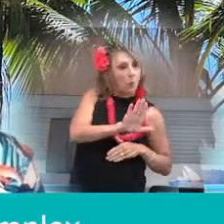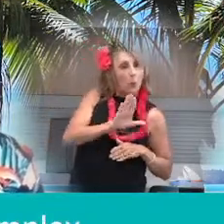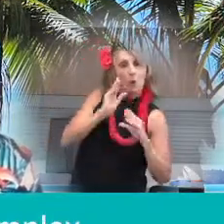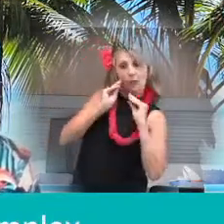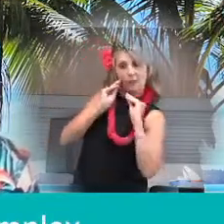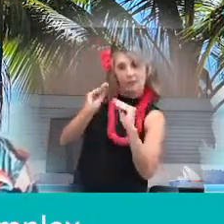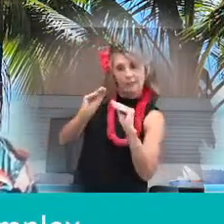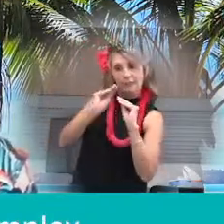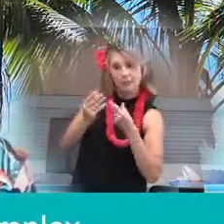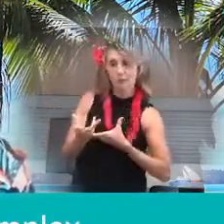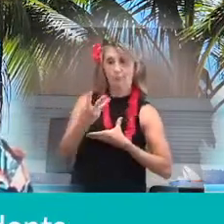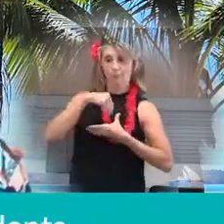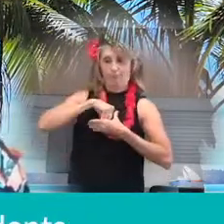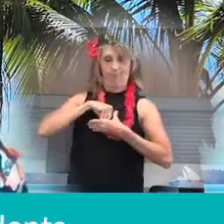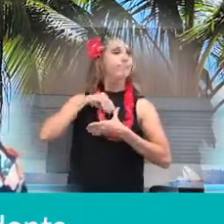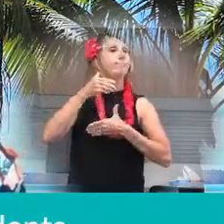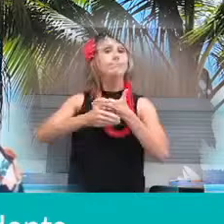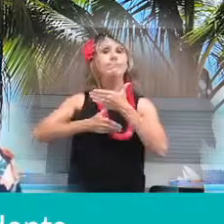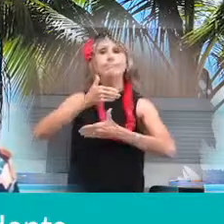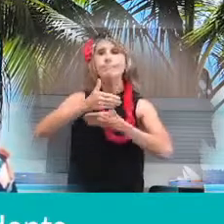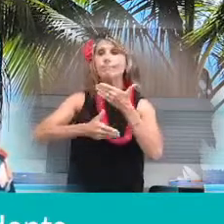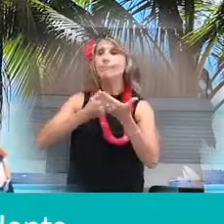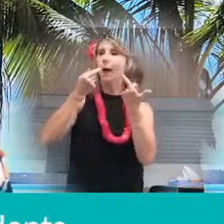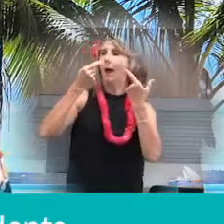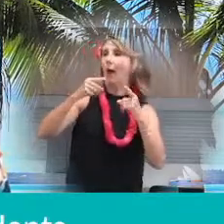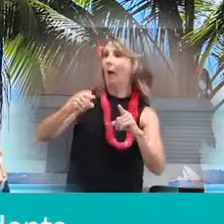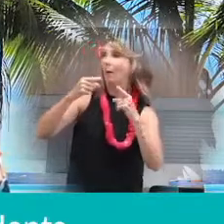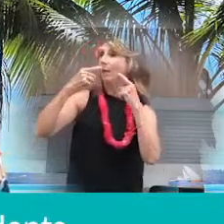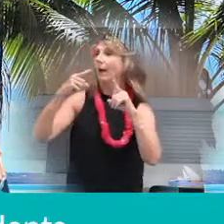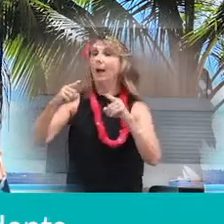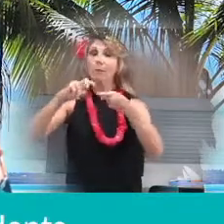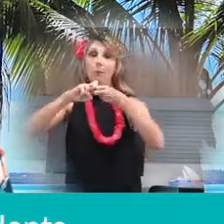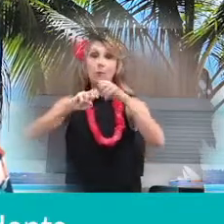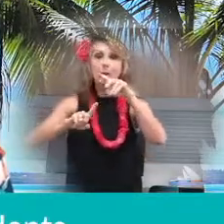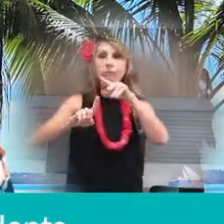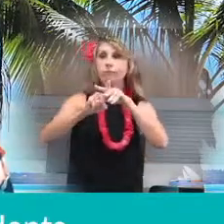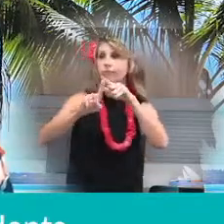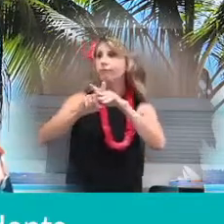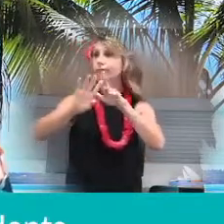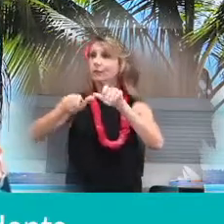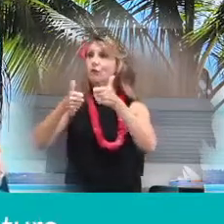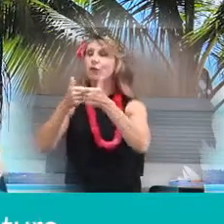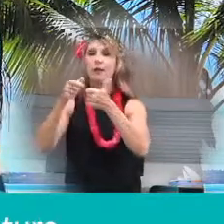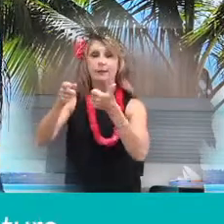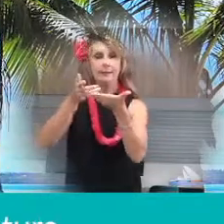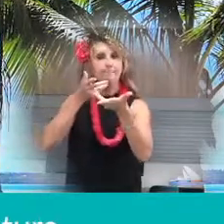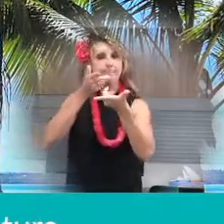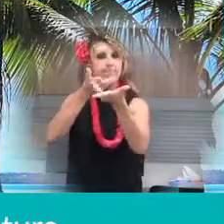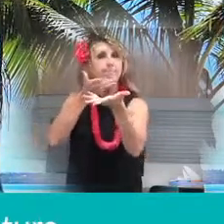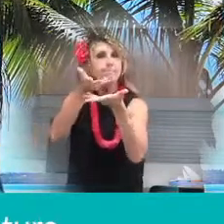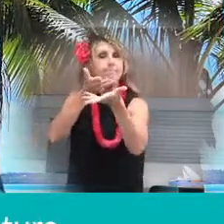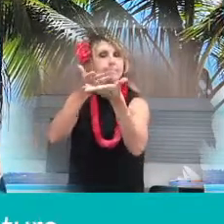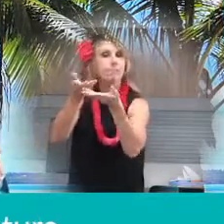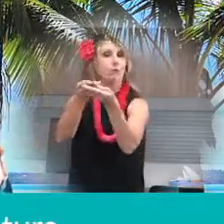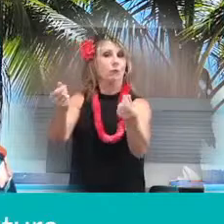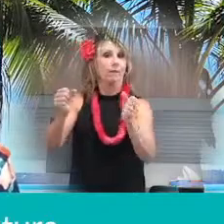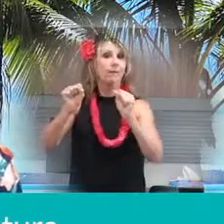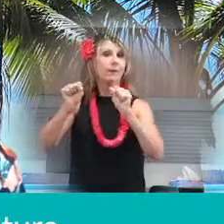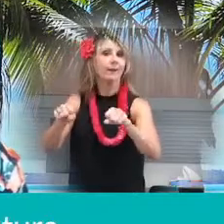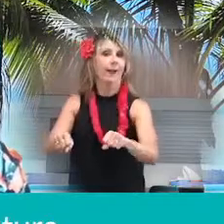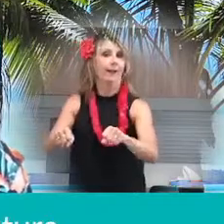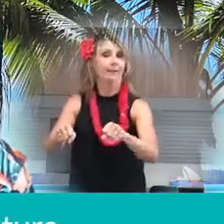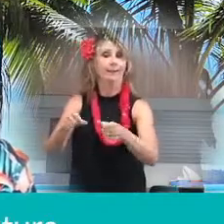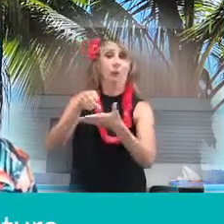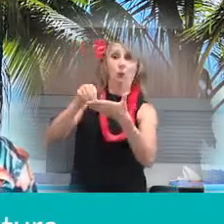many challenging and complex problems of our times. Our students are a legacy of hope for the